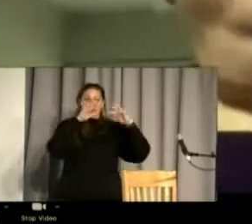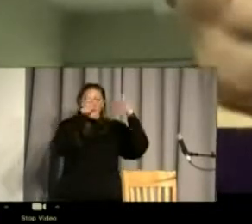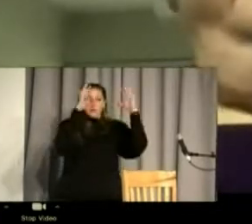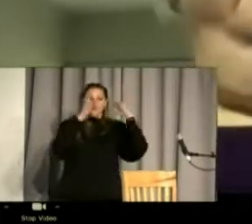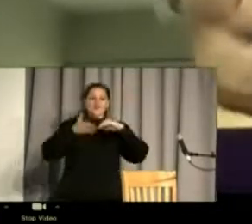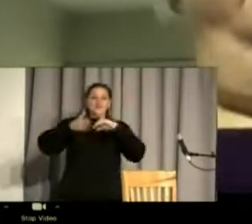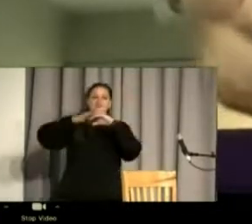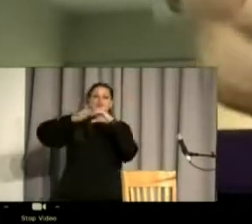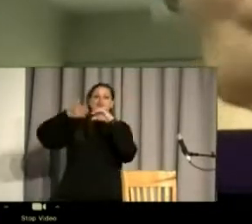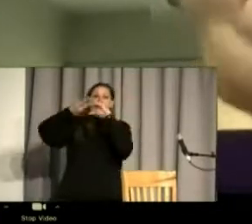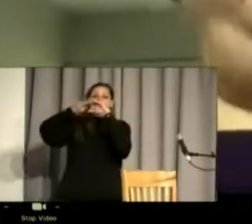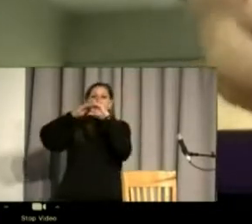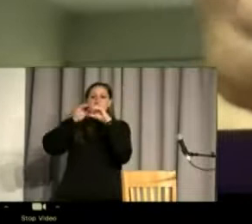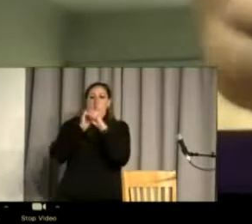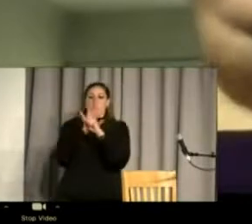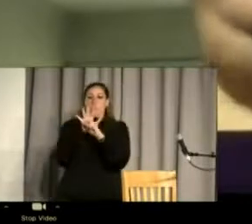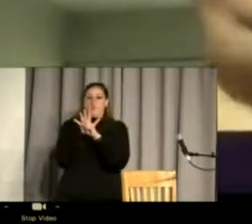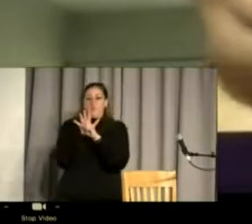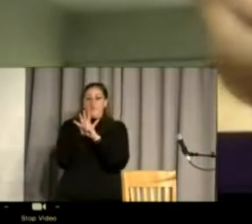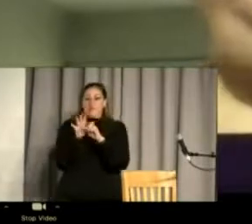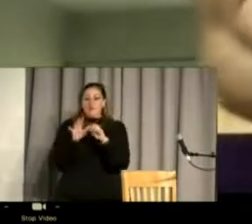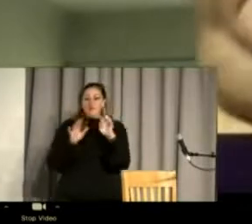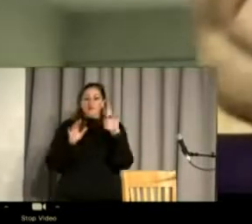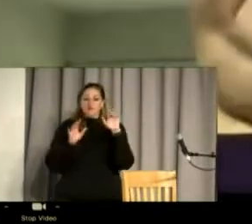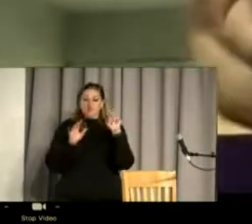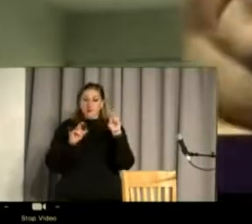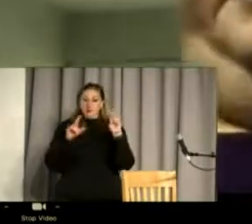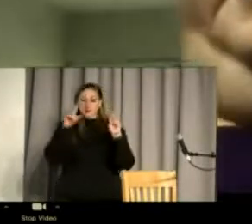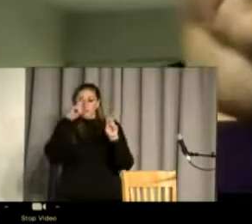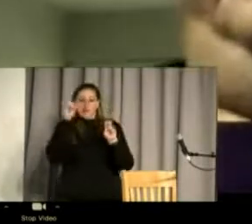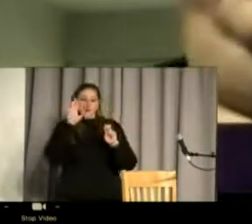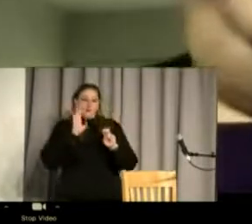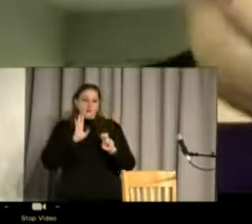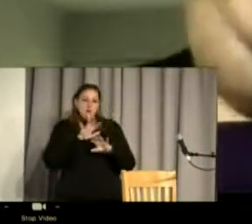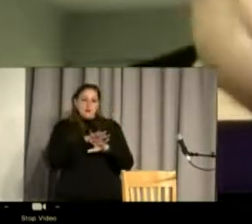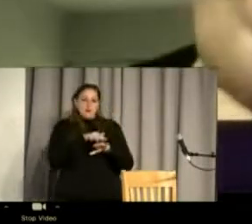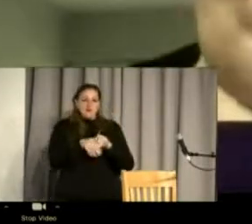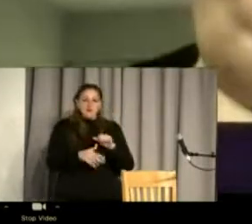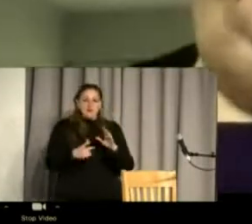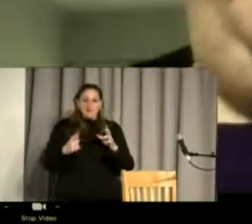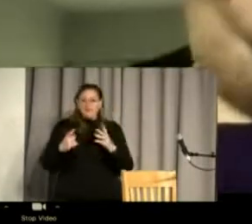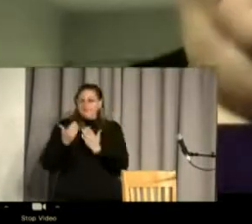COVID rates among Black, Brown, and Indigenous people who live near